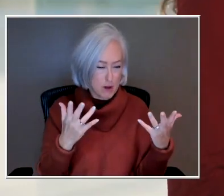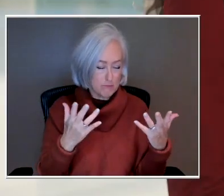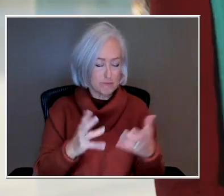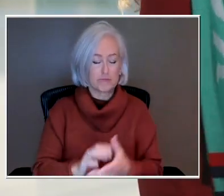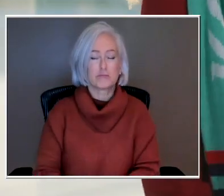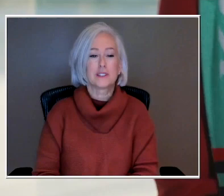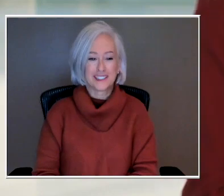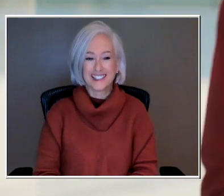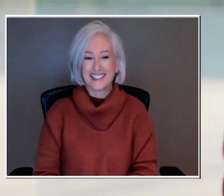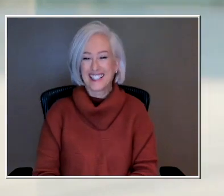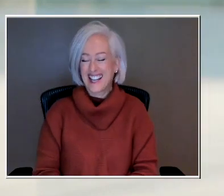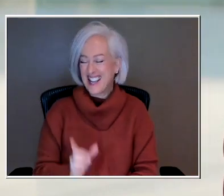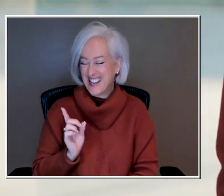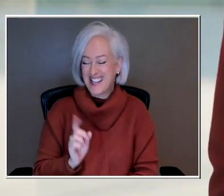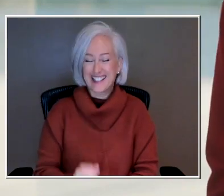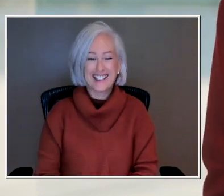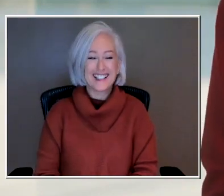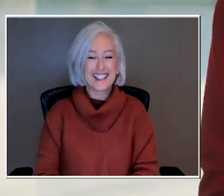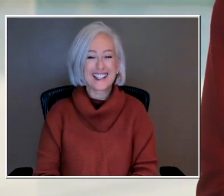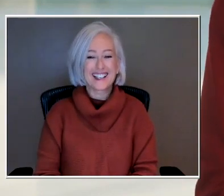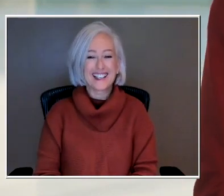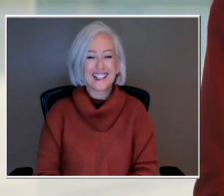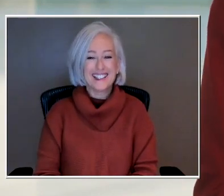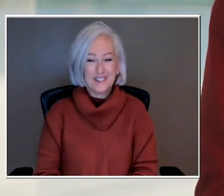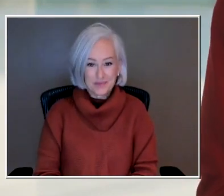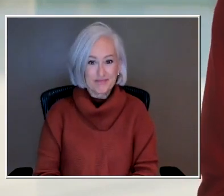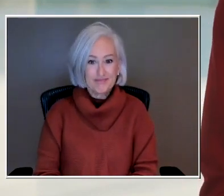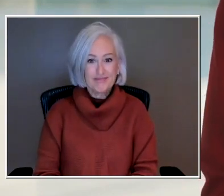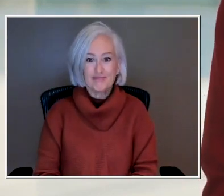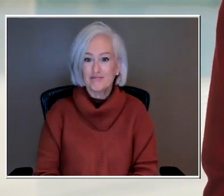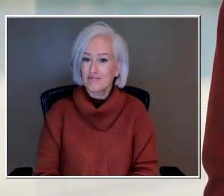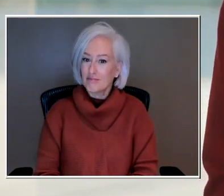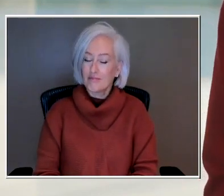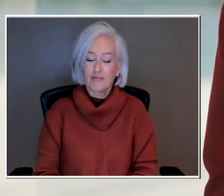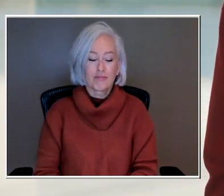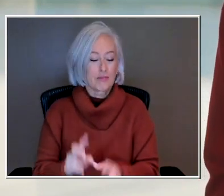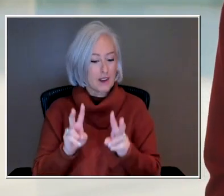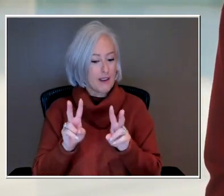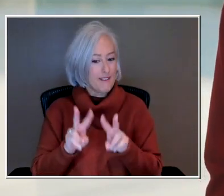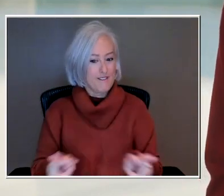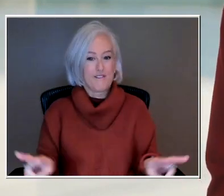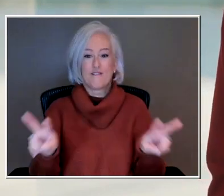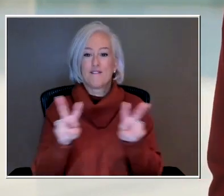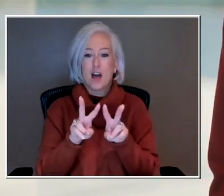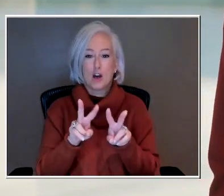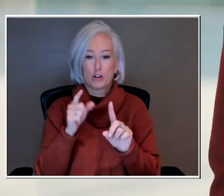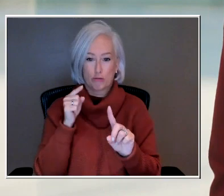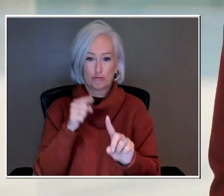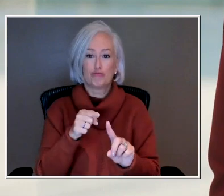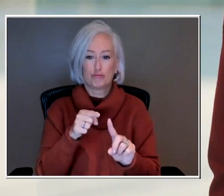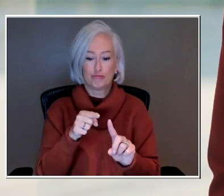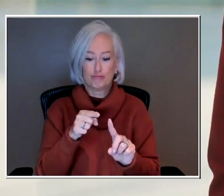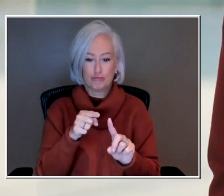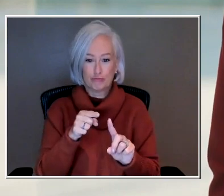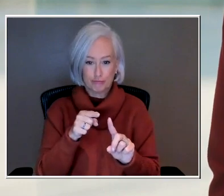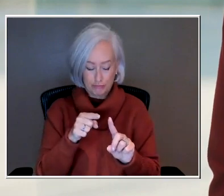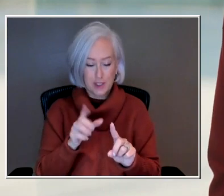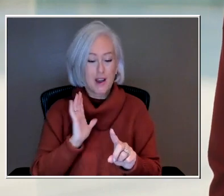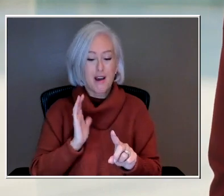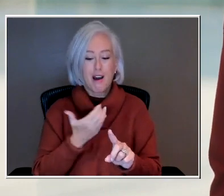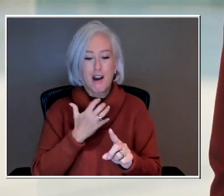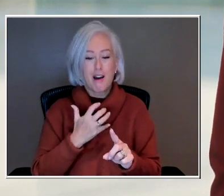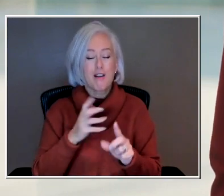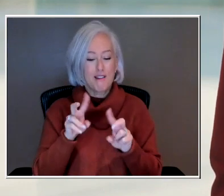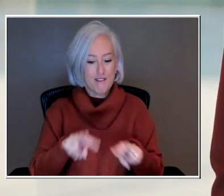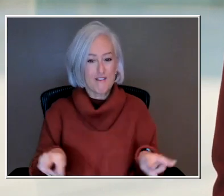You go. Yeah, it's values align, and we very much put values at the core of every